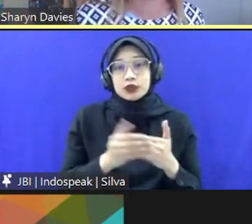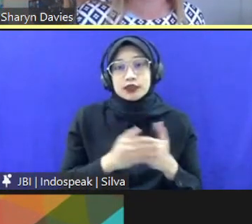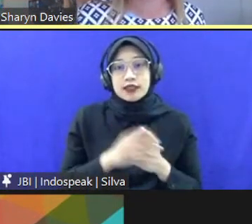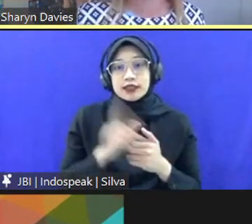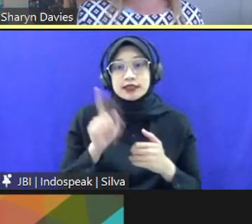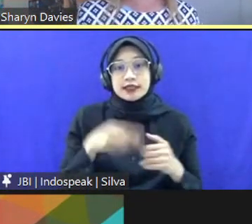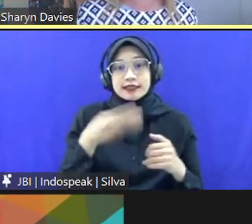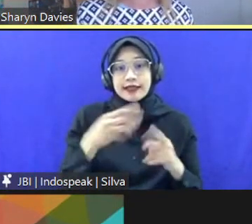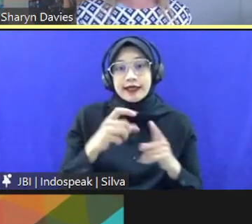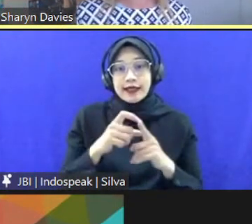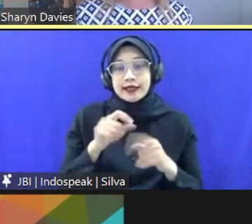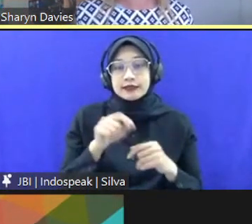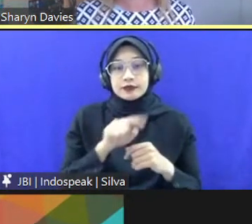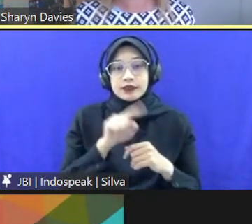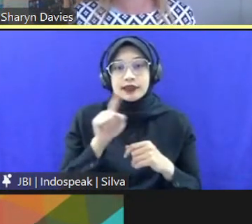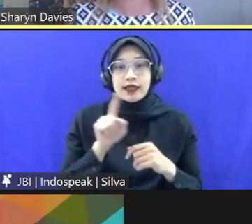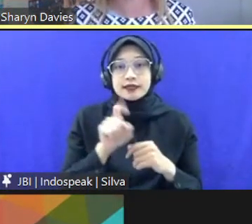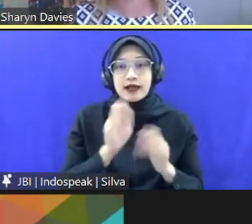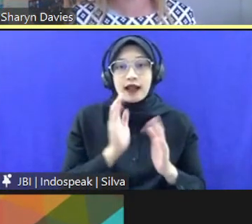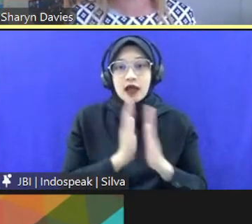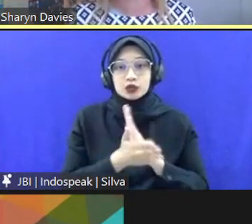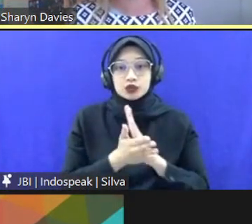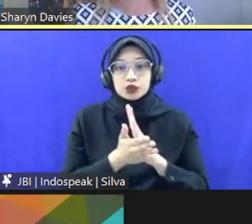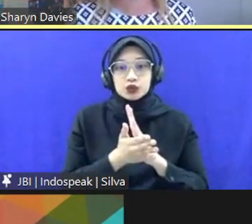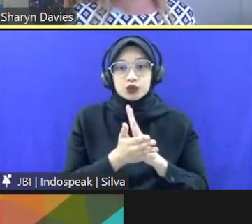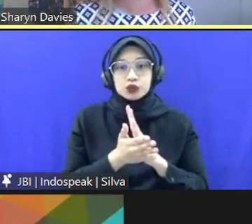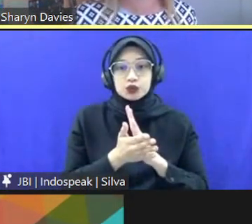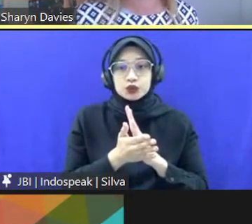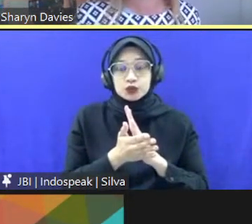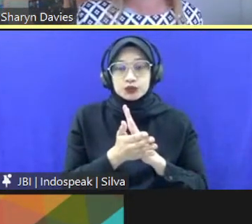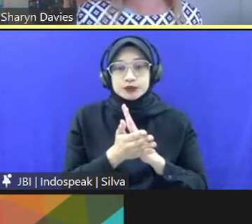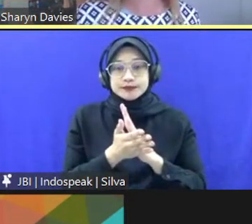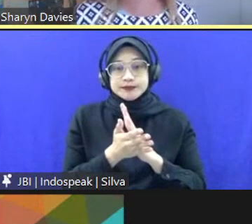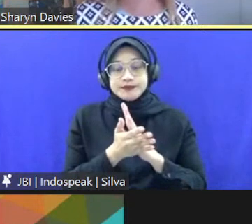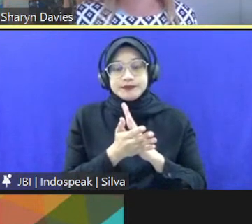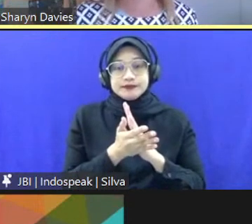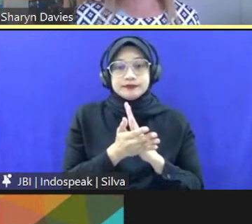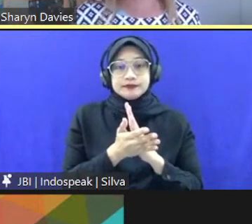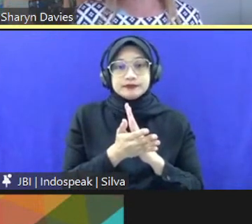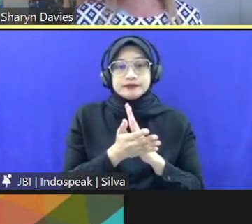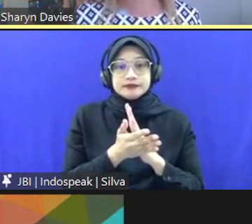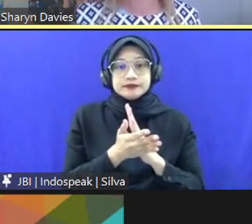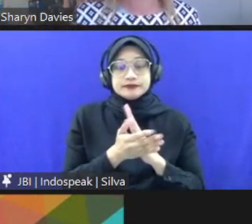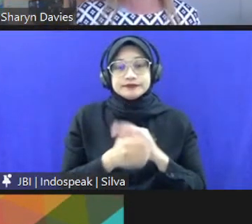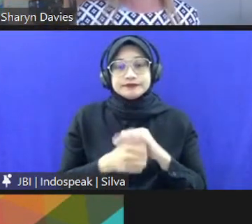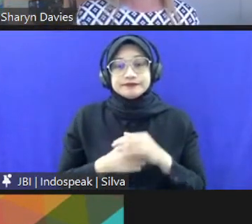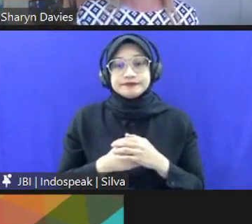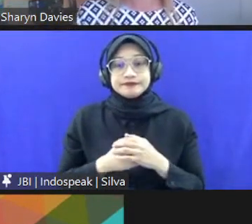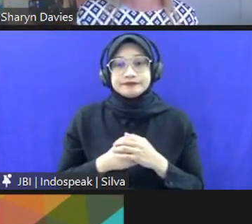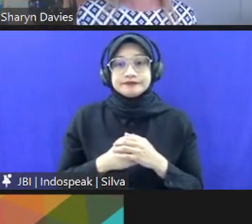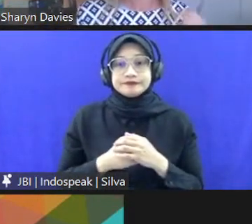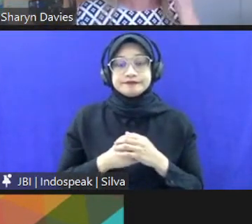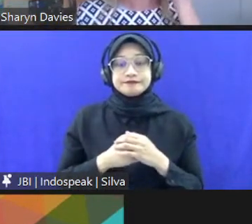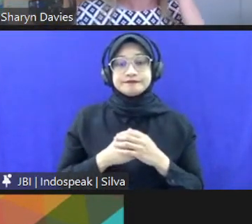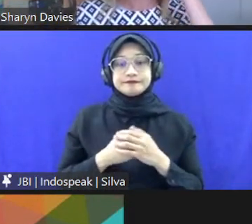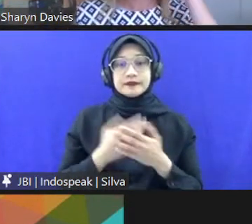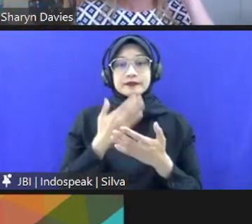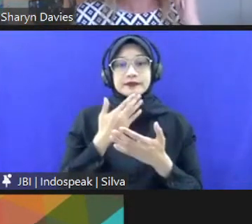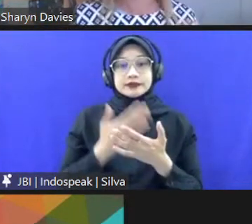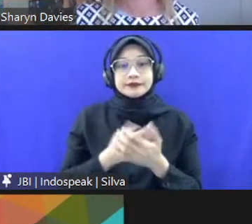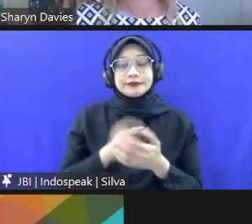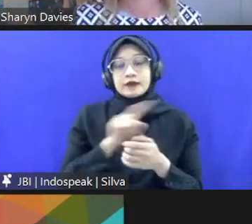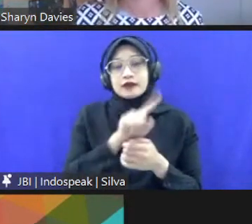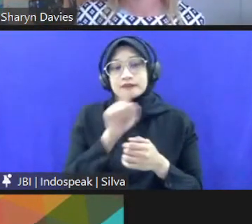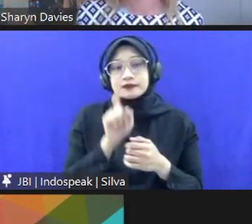would like to ask it directly. So I think the host will unmute him. Ed, if you can ask your question. Thank you, Sharon. So my question is